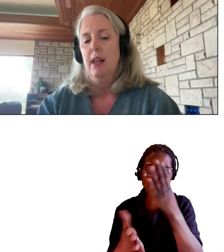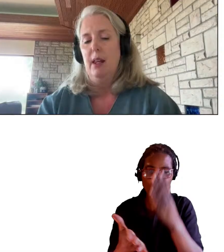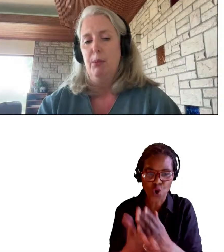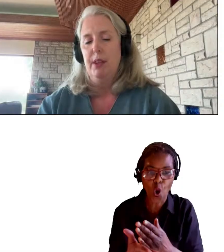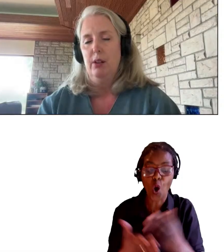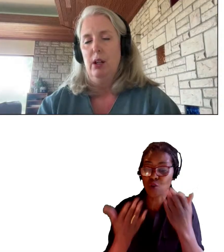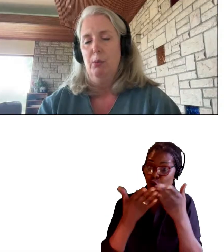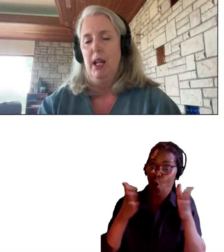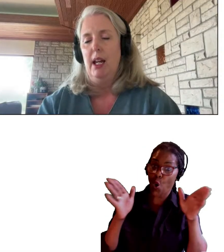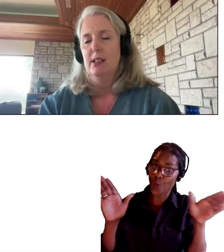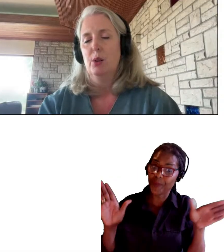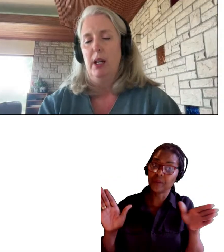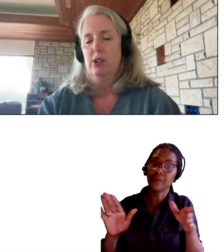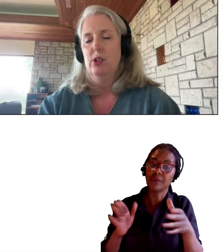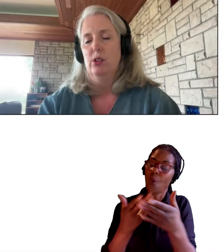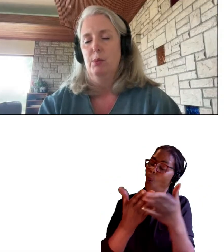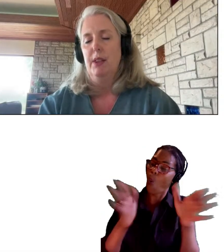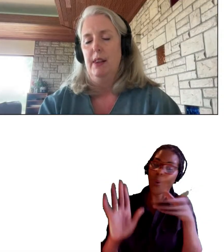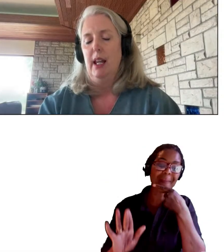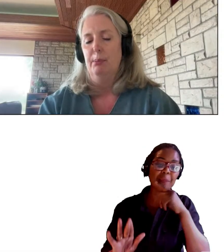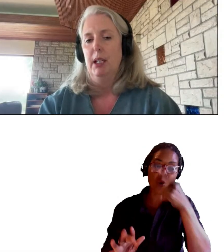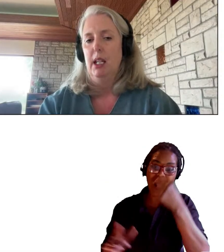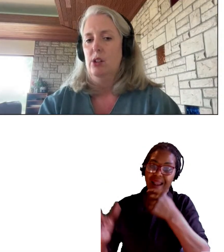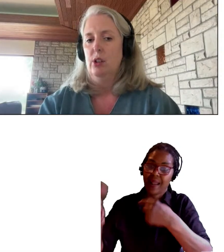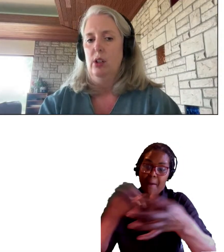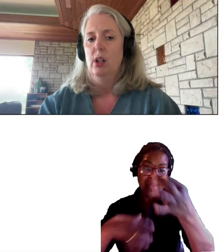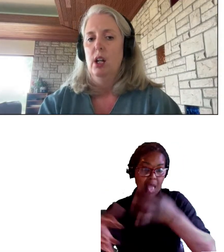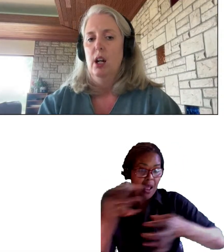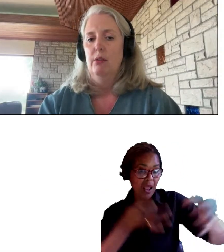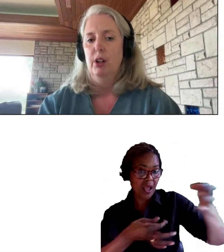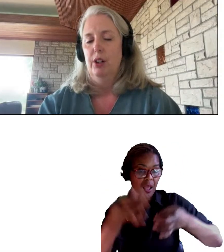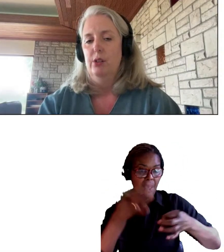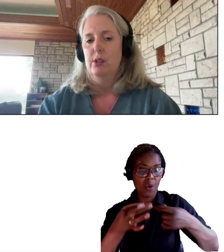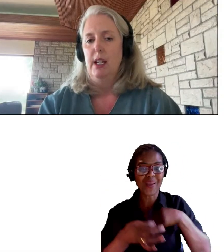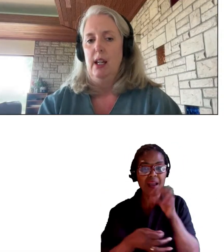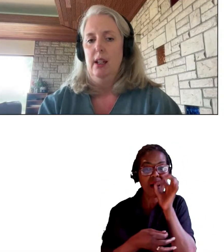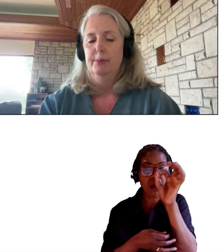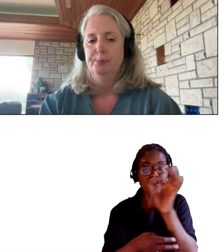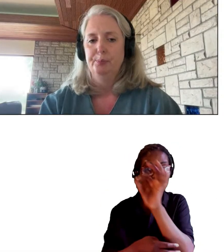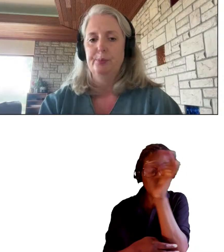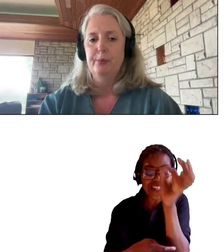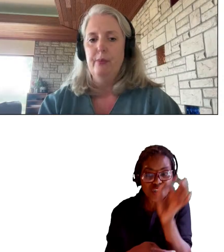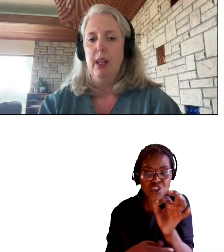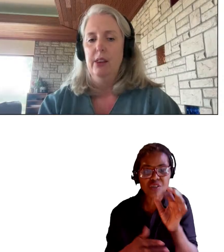to, and then we ask questions within the application around